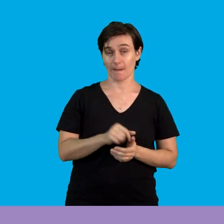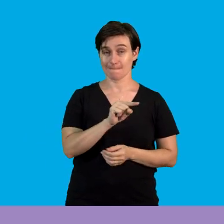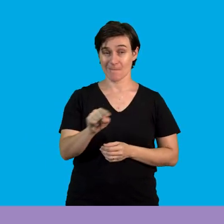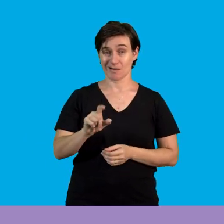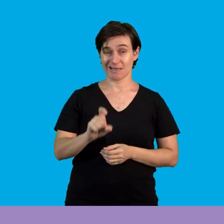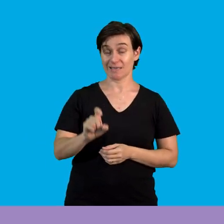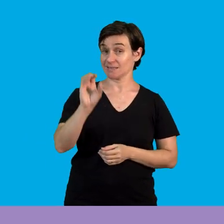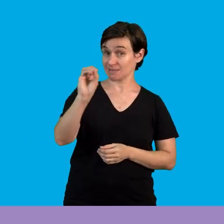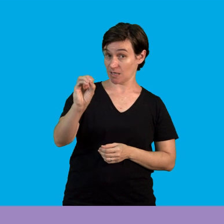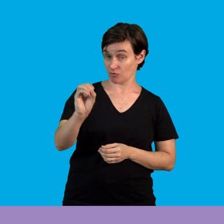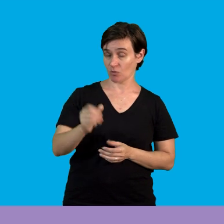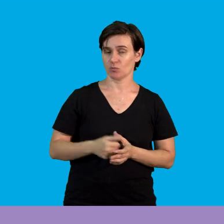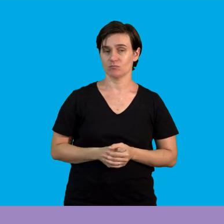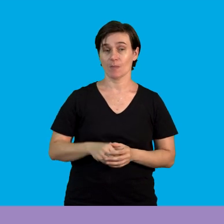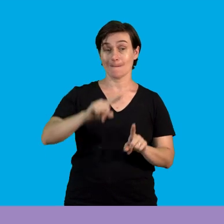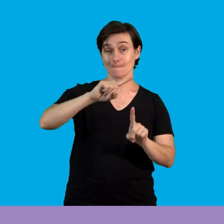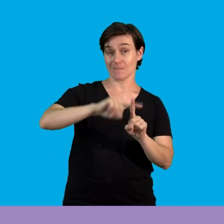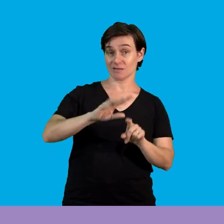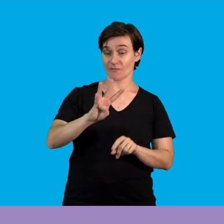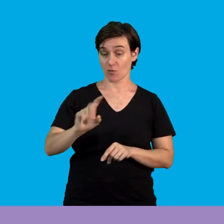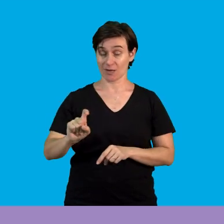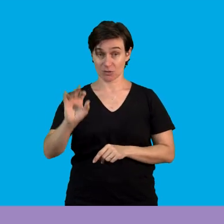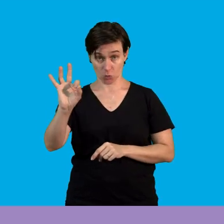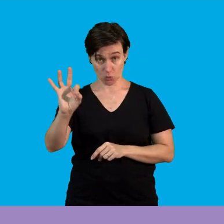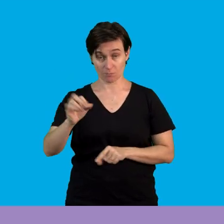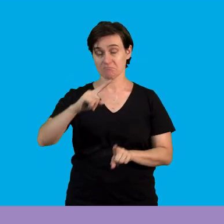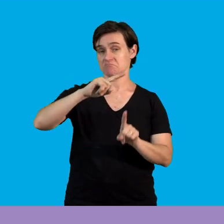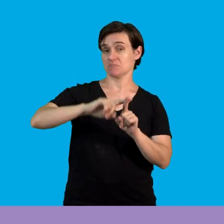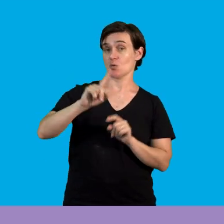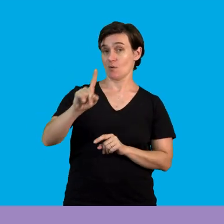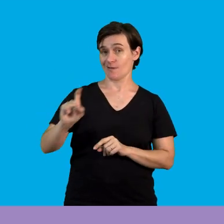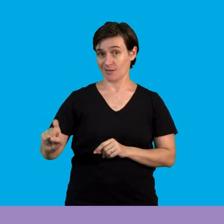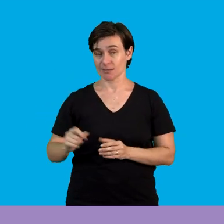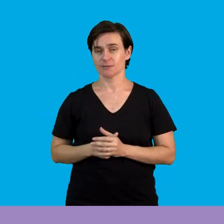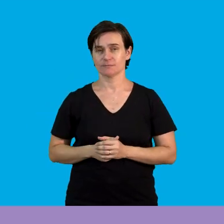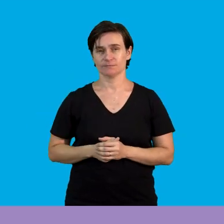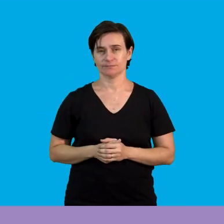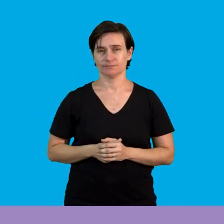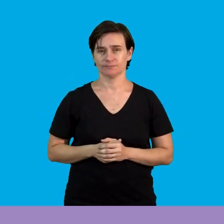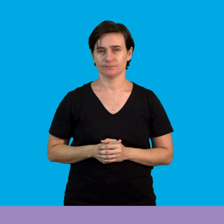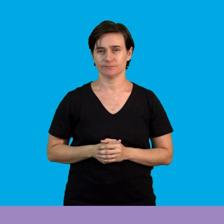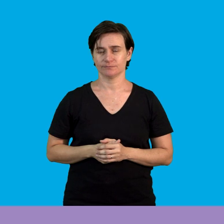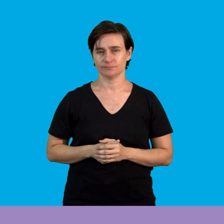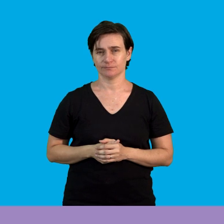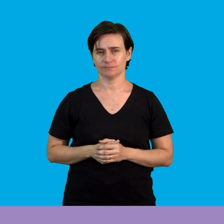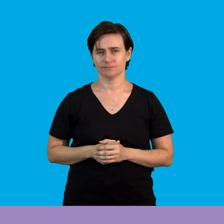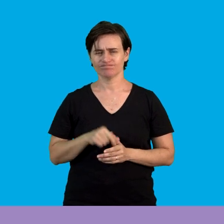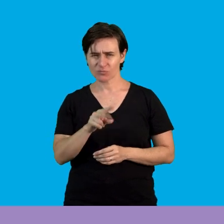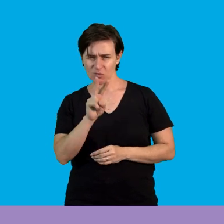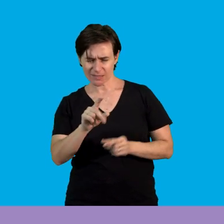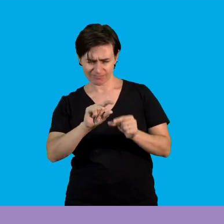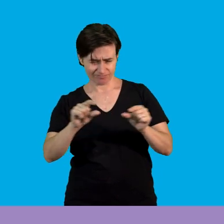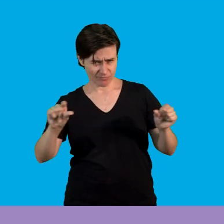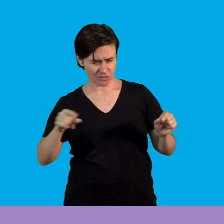2x squared minus x to the exponent 0 plus 4x cubed plus 1x.